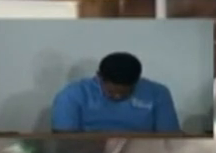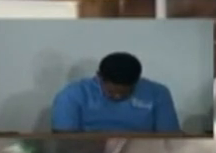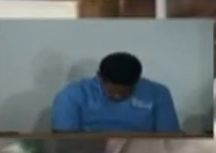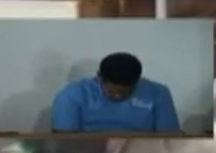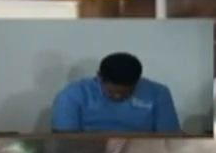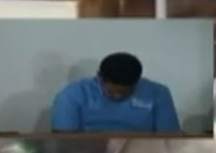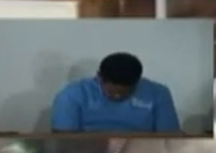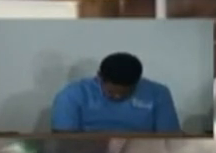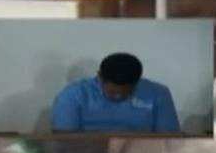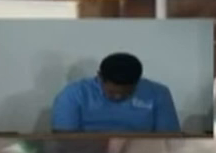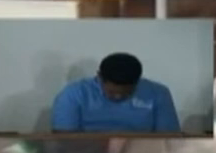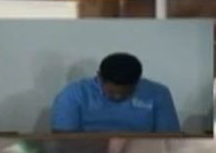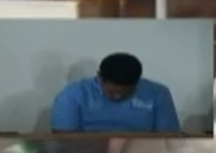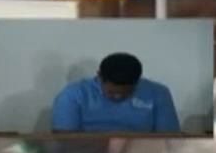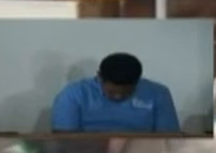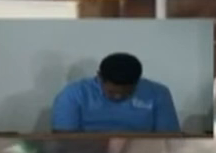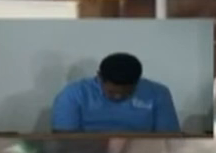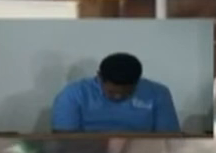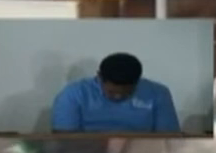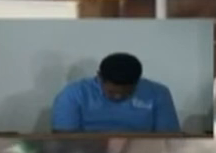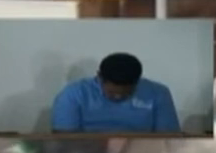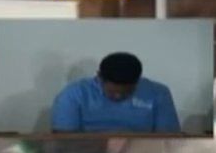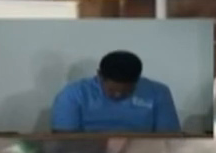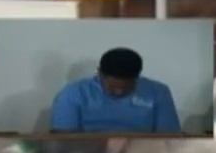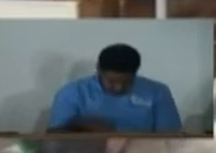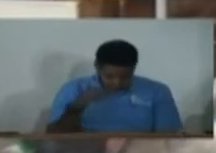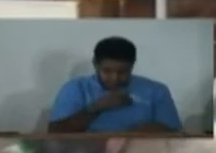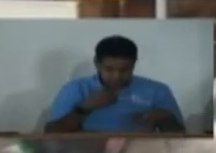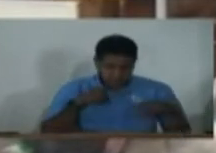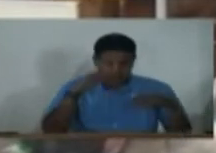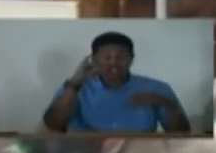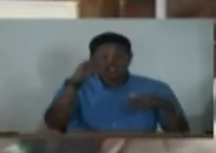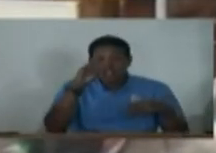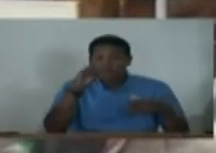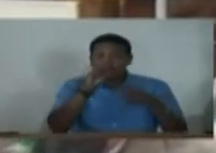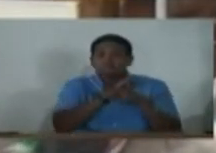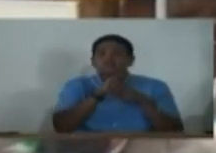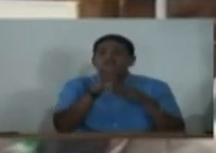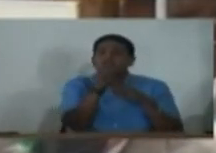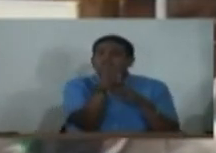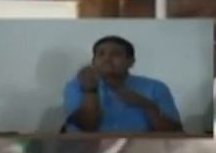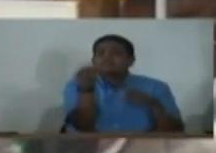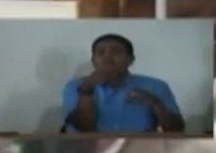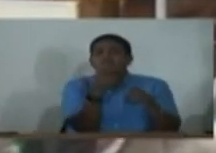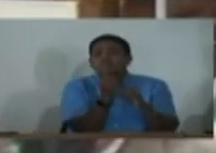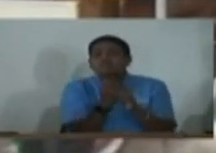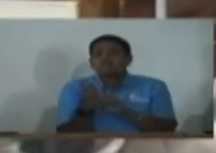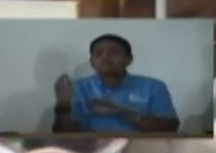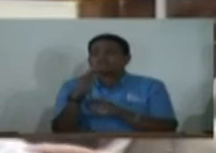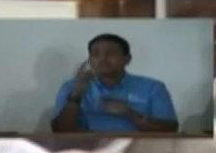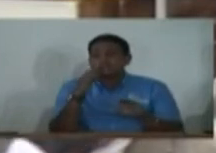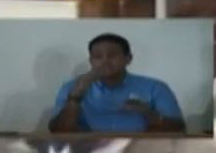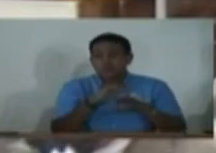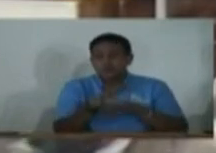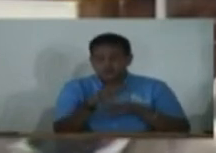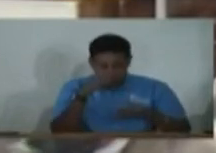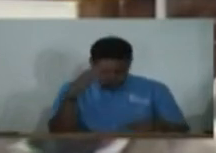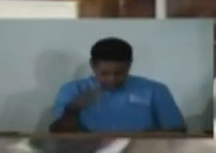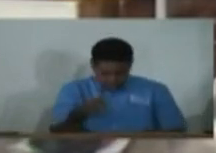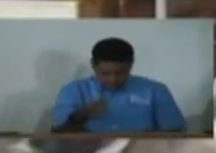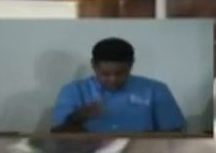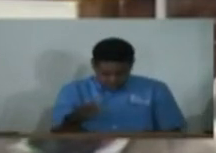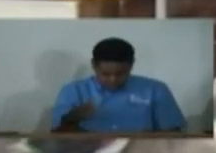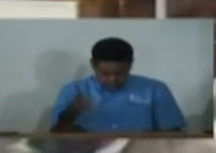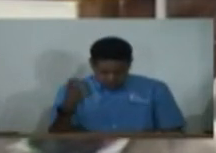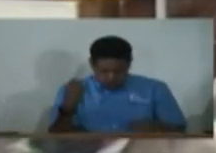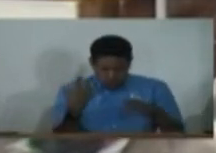work, Herculean efforts. And so I see council that is here, and I want to take the opportunity